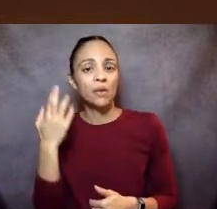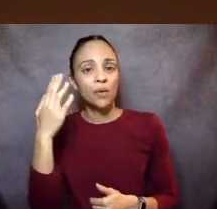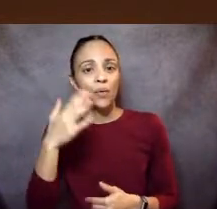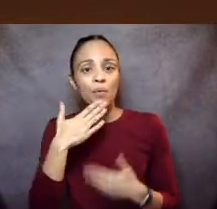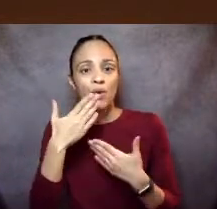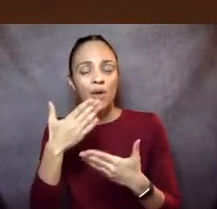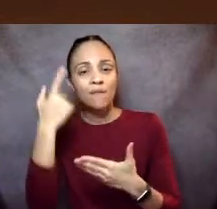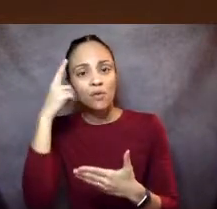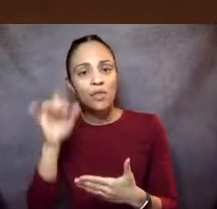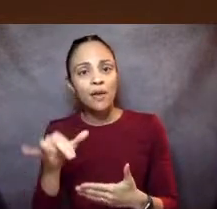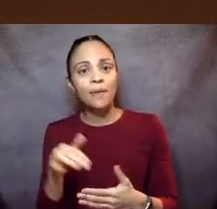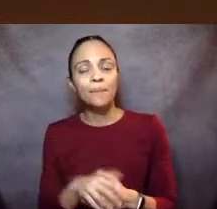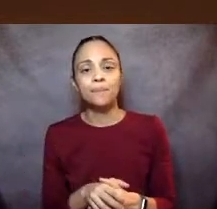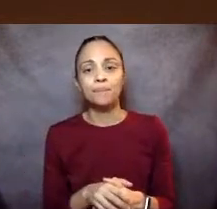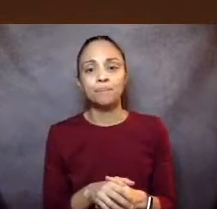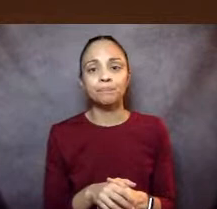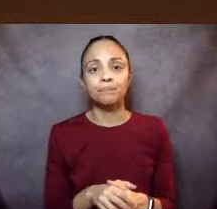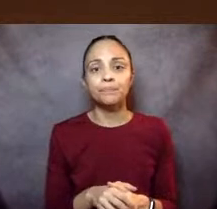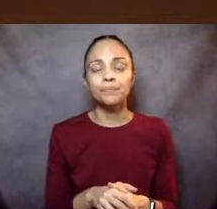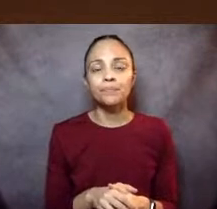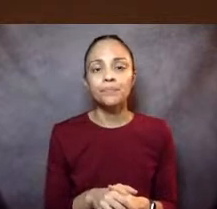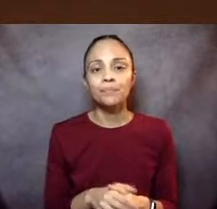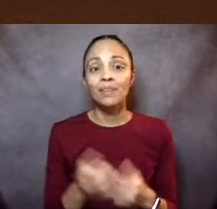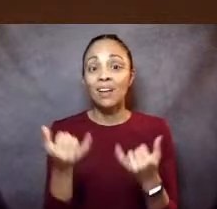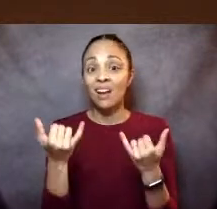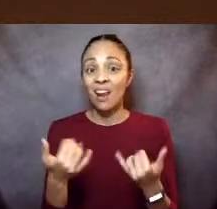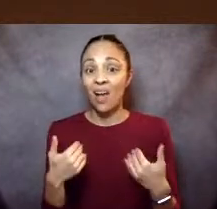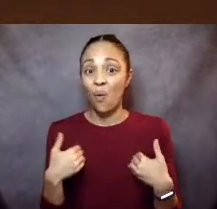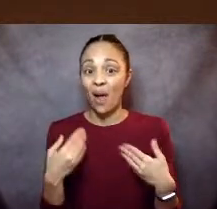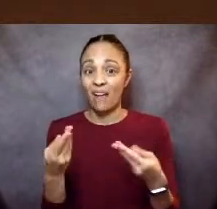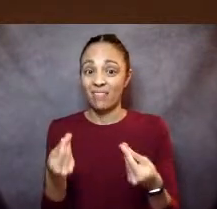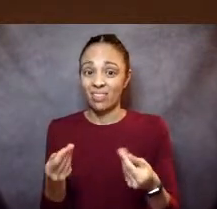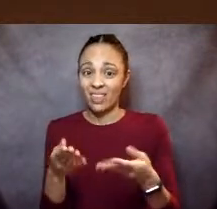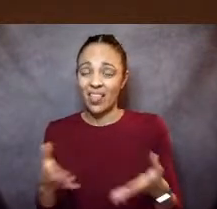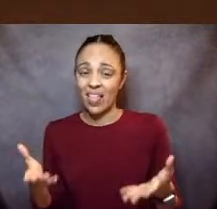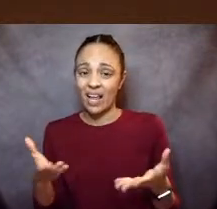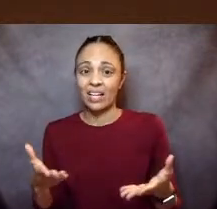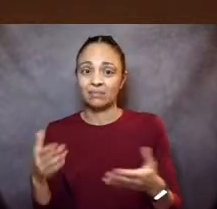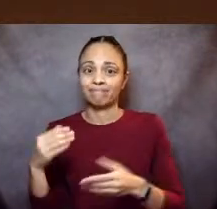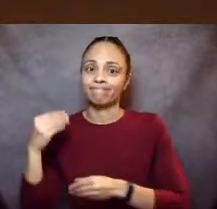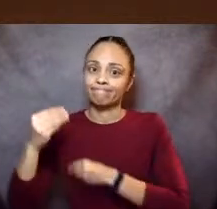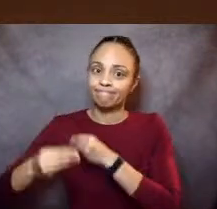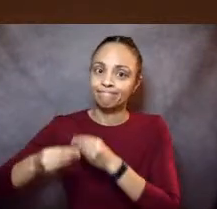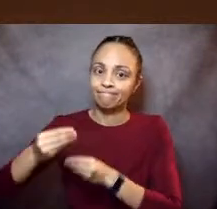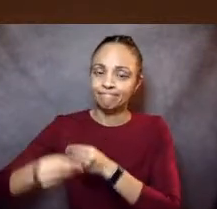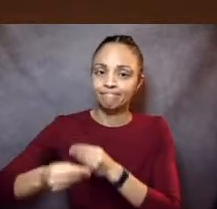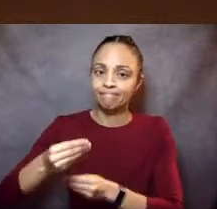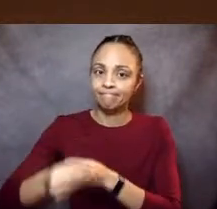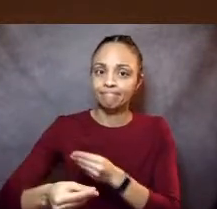passed on to our mother and that my sister resides in today. Virginia,